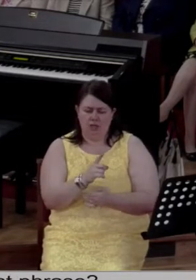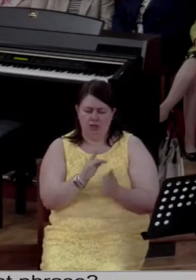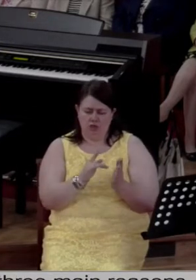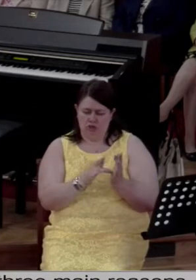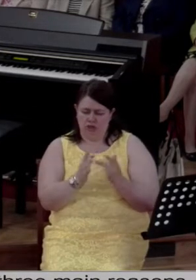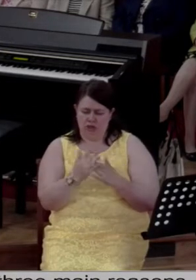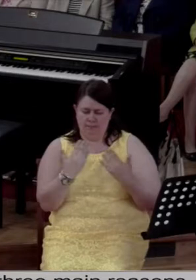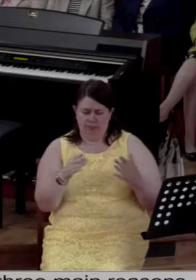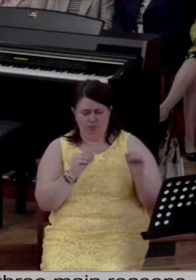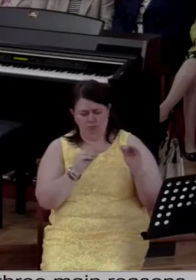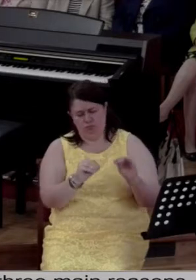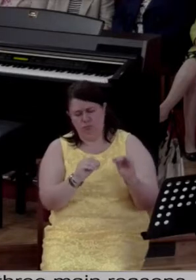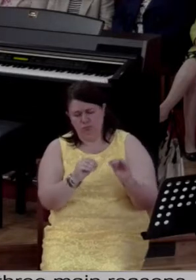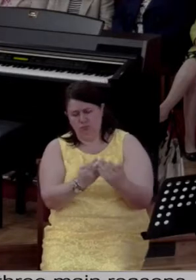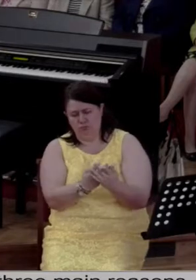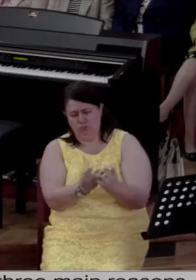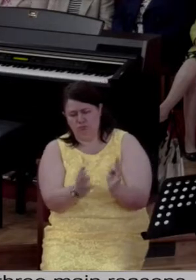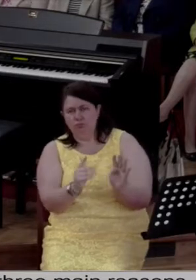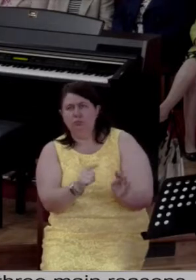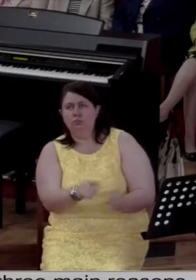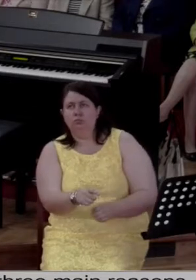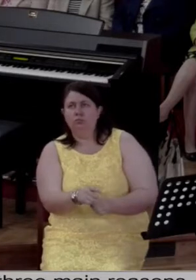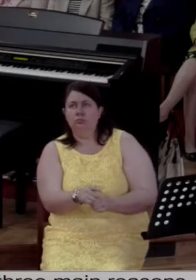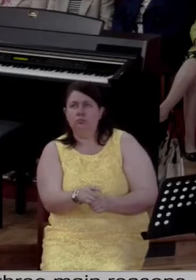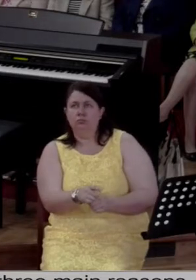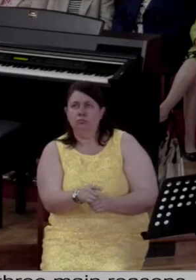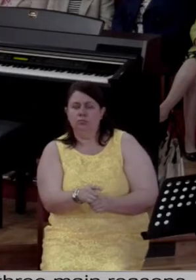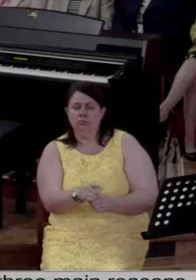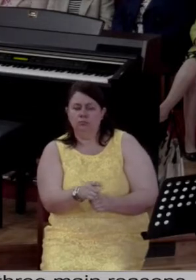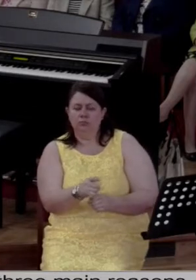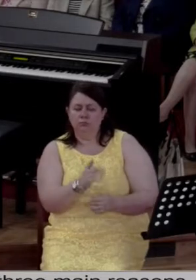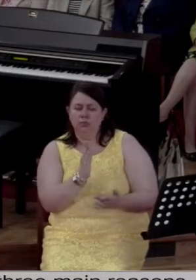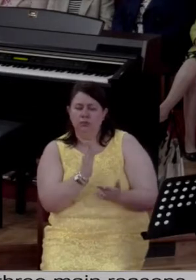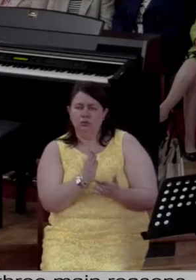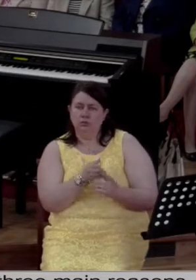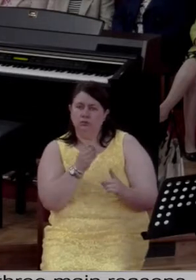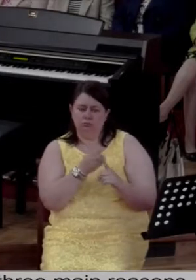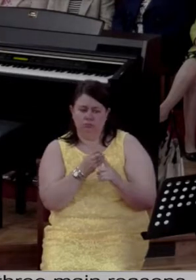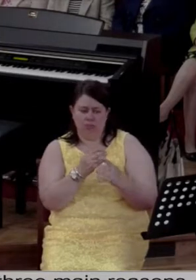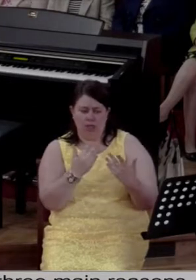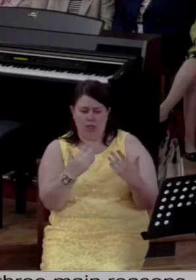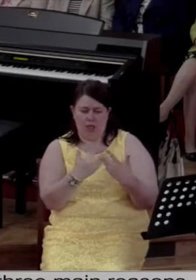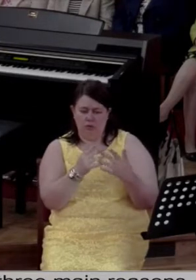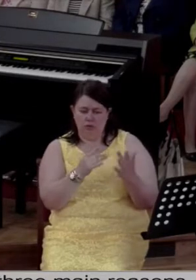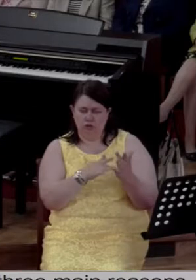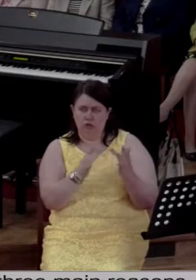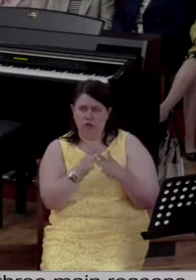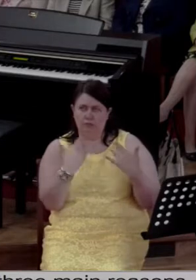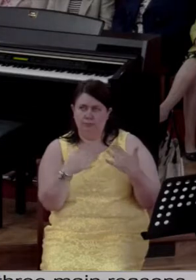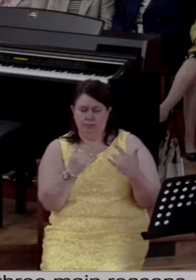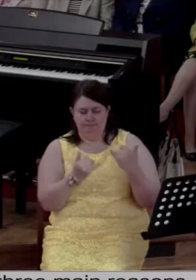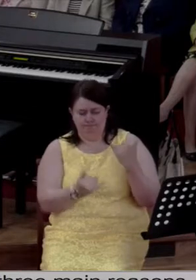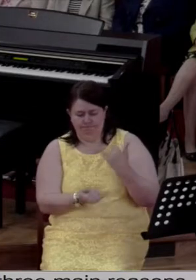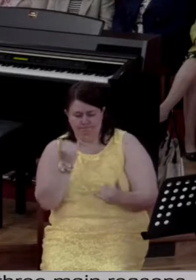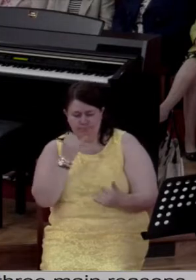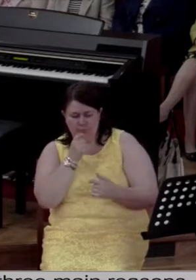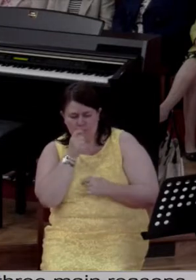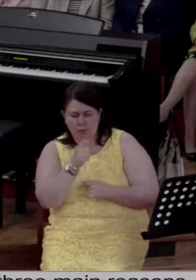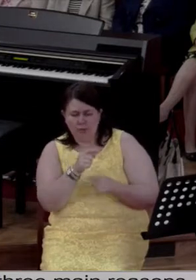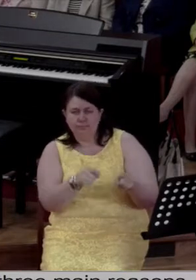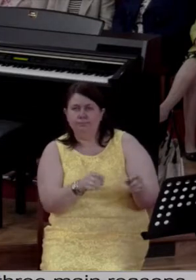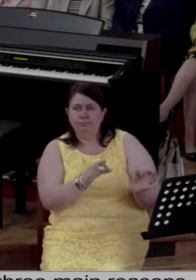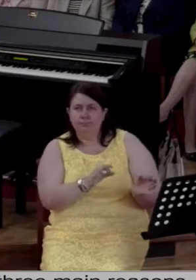prayer to his first disciples, that's exactly how he ended it. "Deliver us from